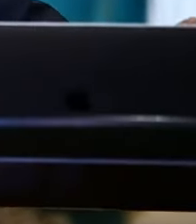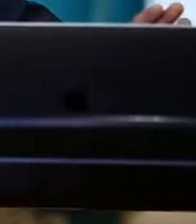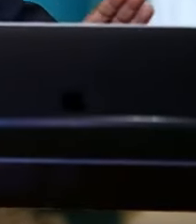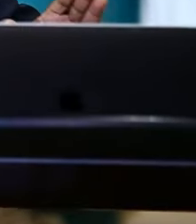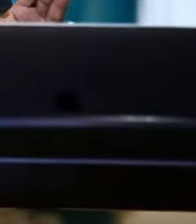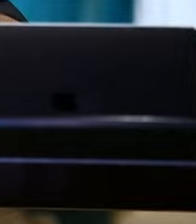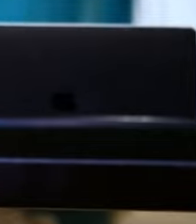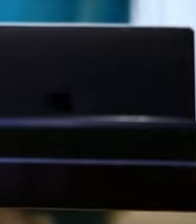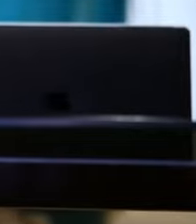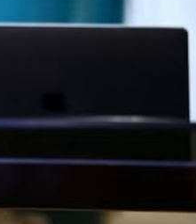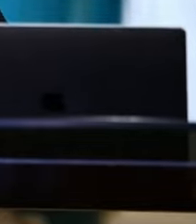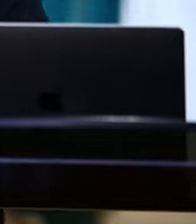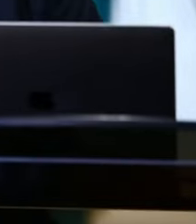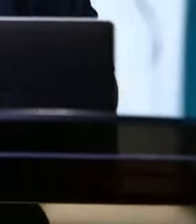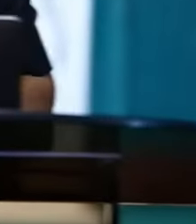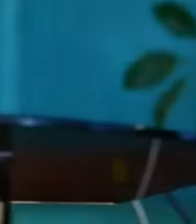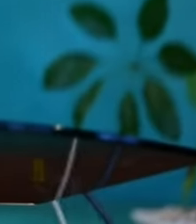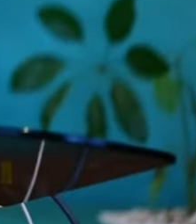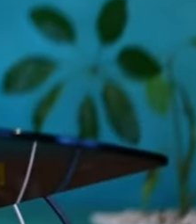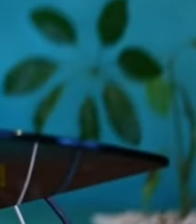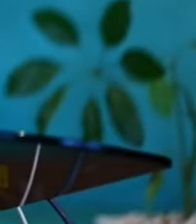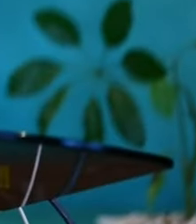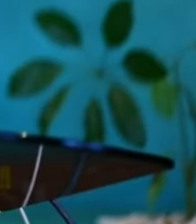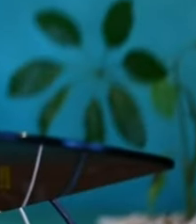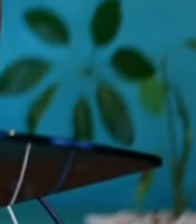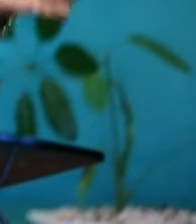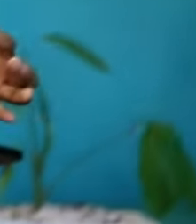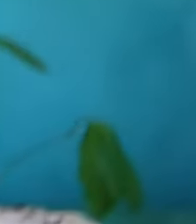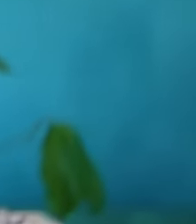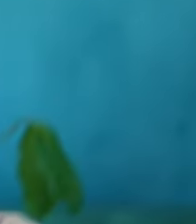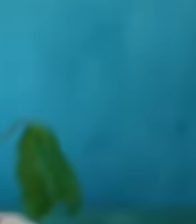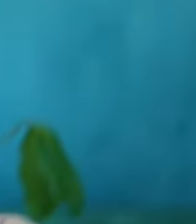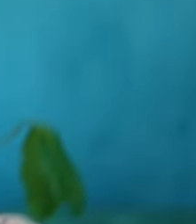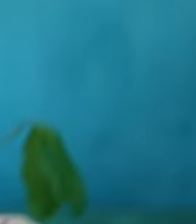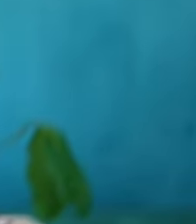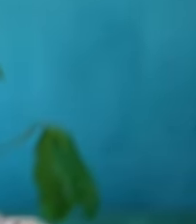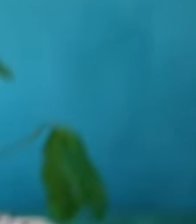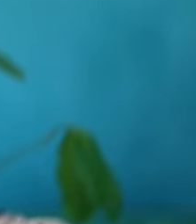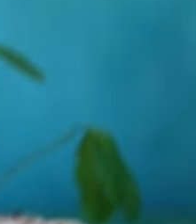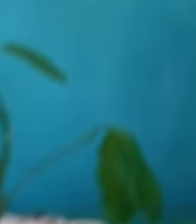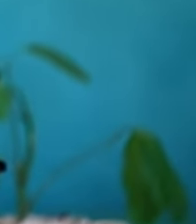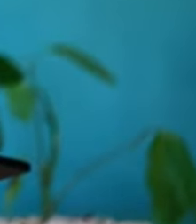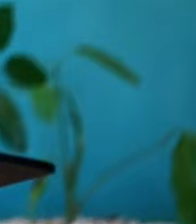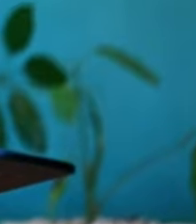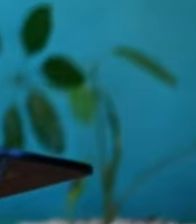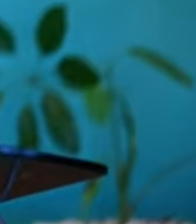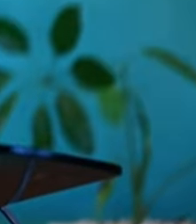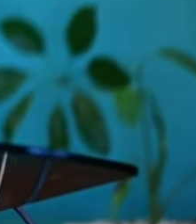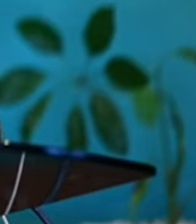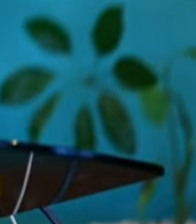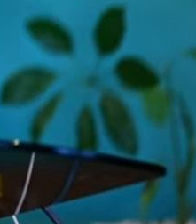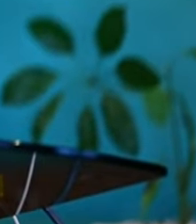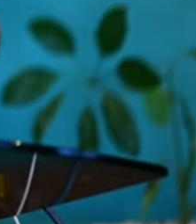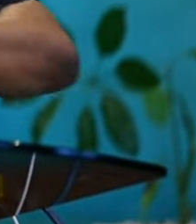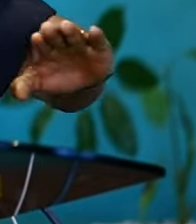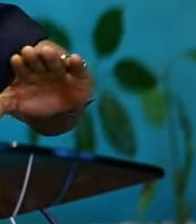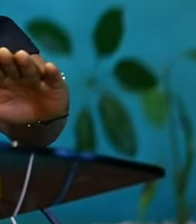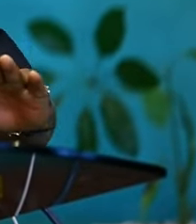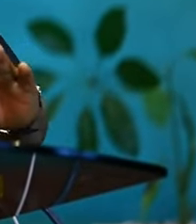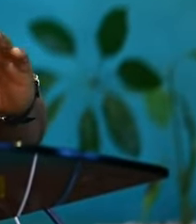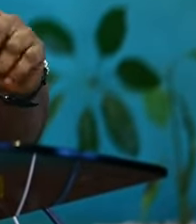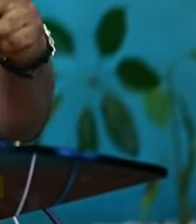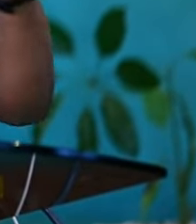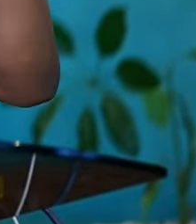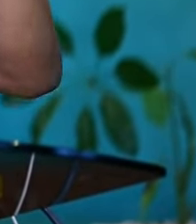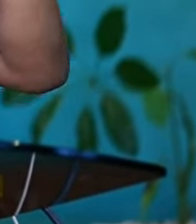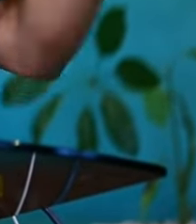all. We all know some things, but what we know is so low, is so